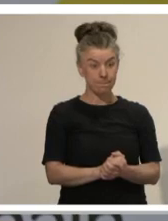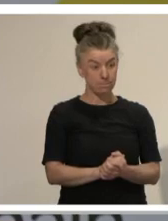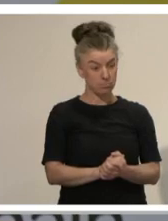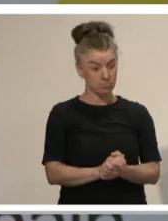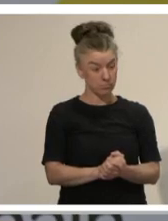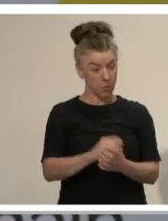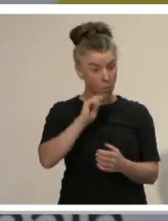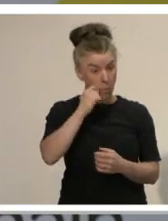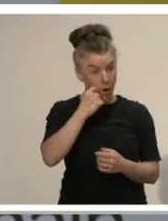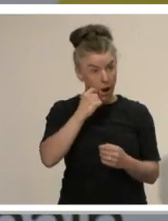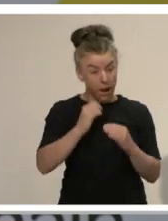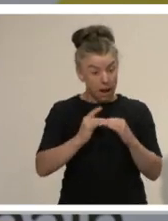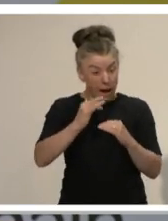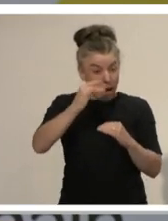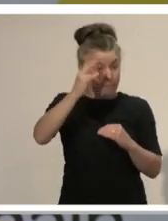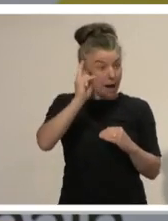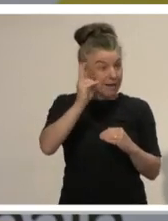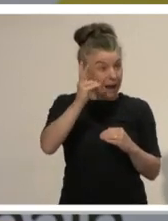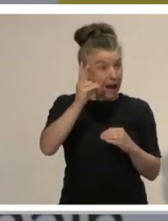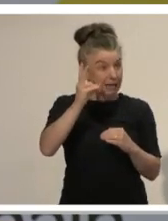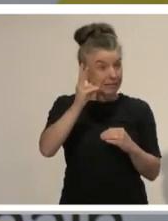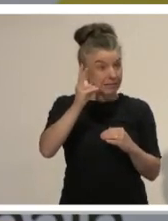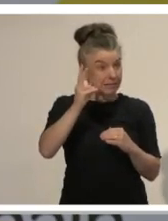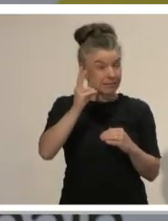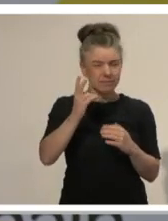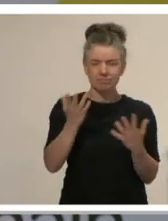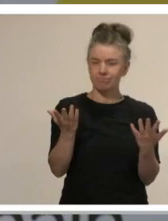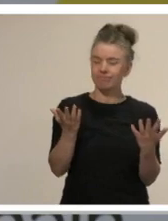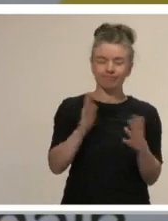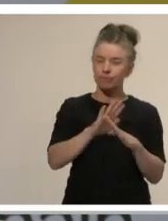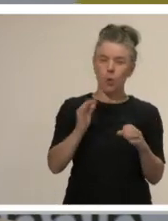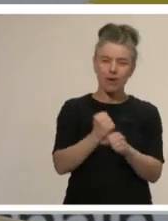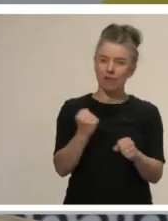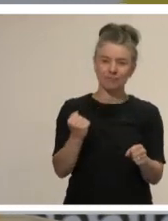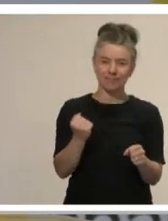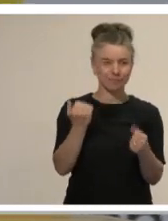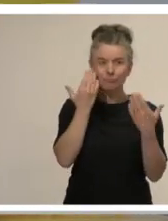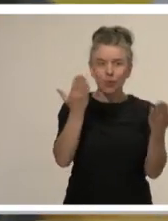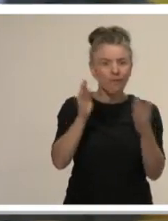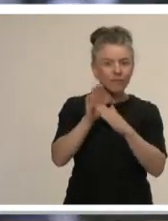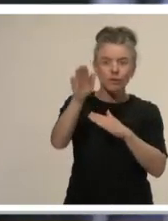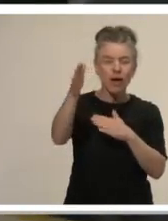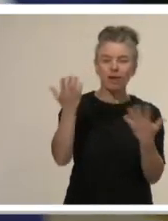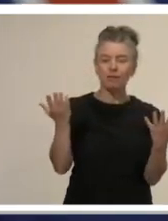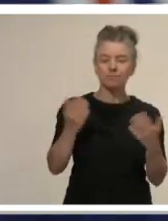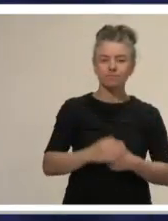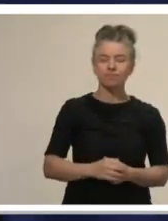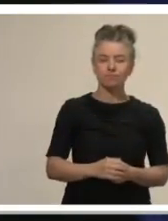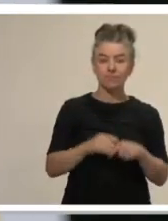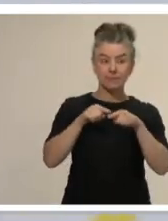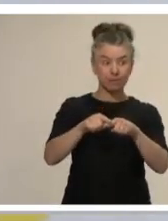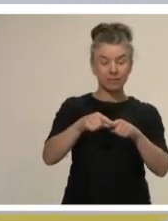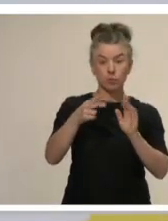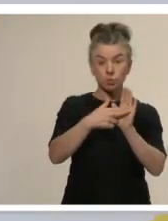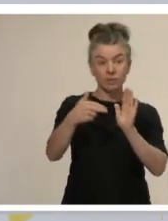again? This is basically, we're here at single digits for the foreseeable. There's no such thing as never, because it all comes down to our